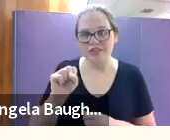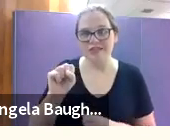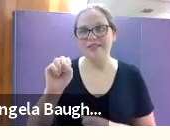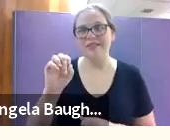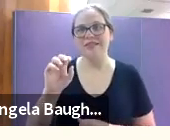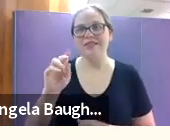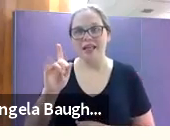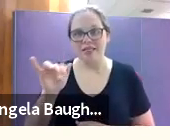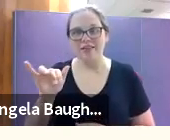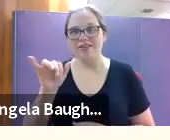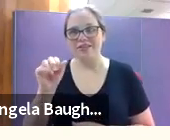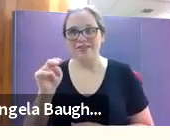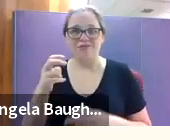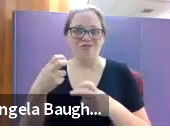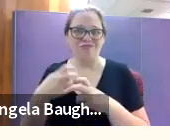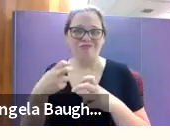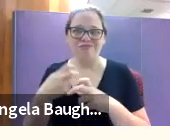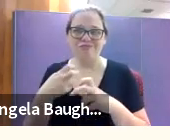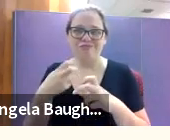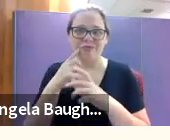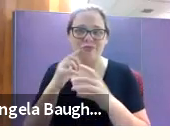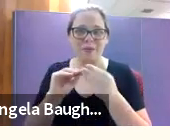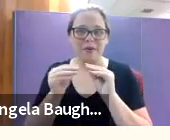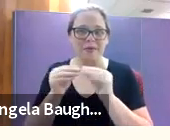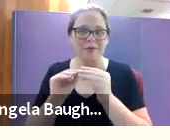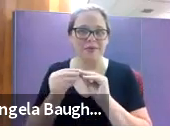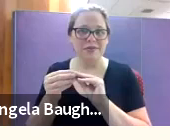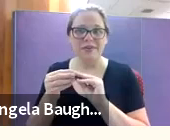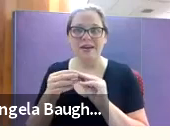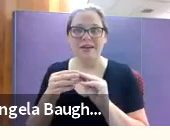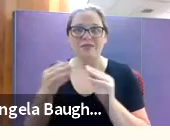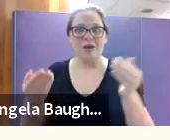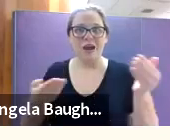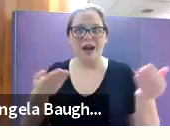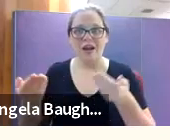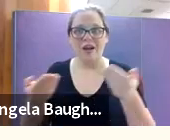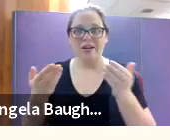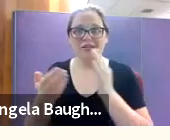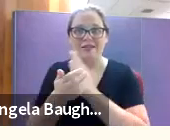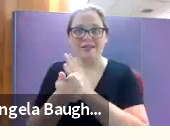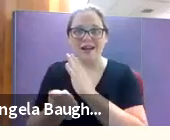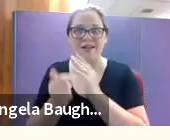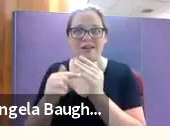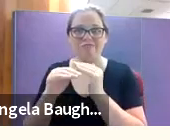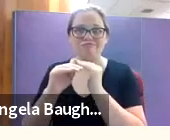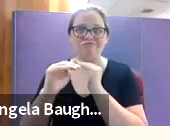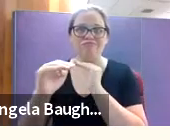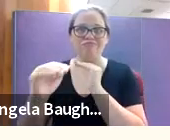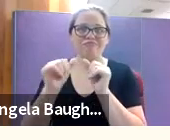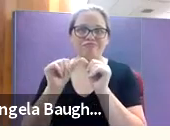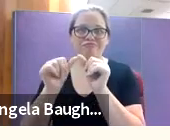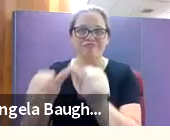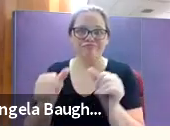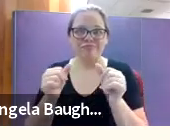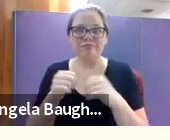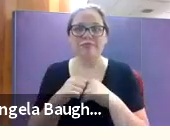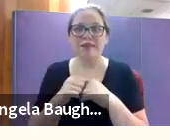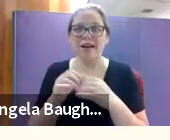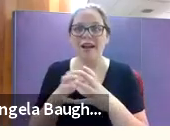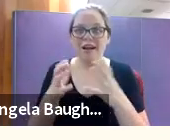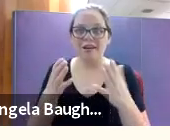It's just hard for a capacity level for us to hire any talent in the area and sustain it long term. A lot of